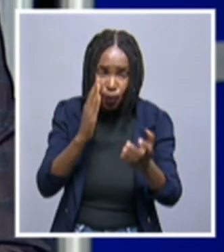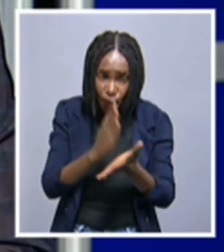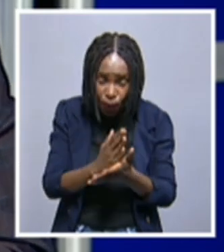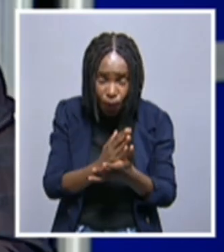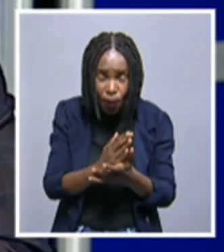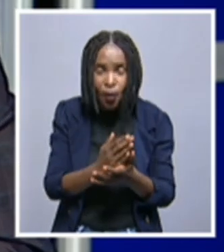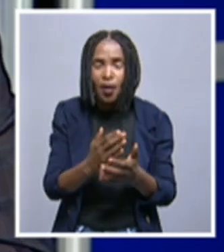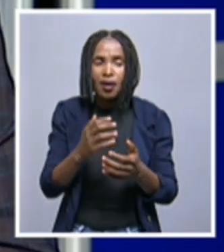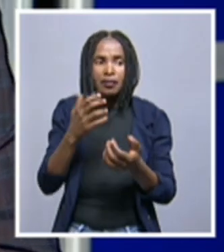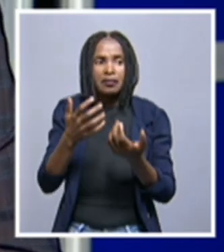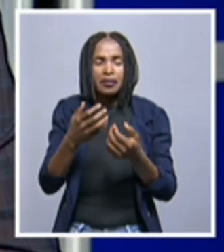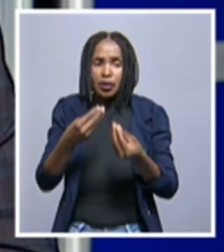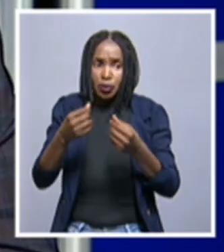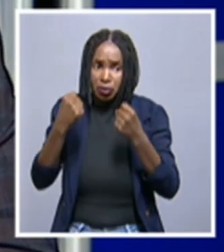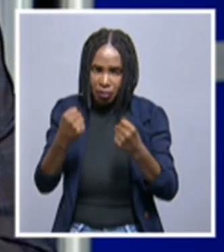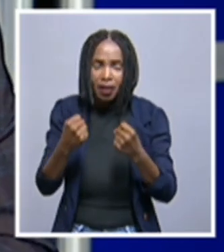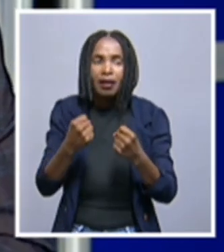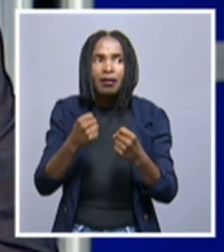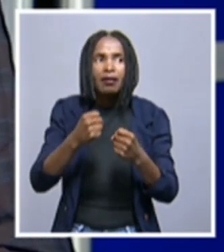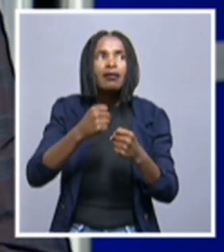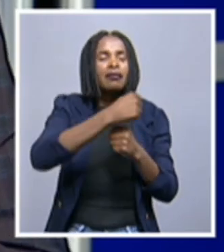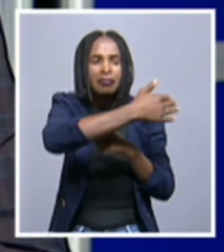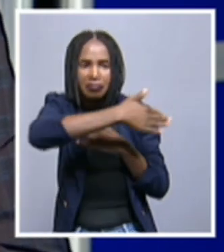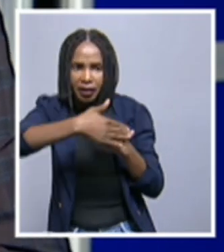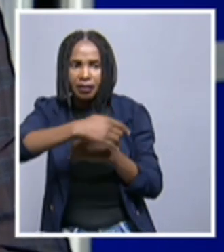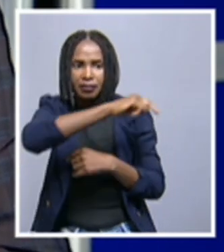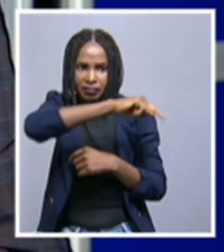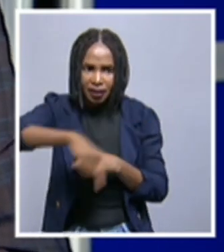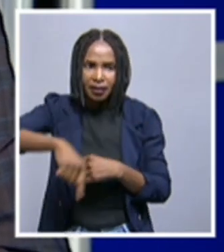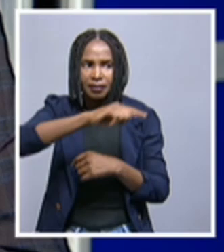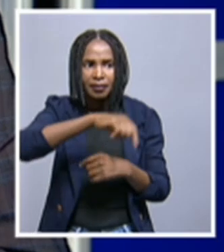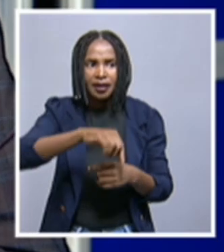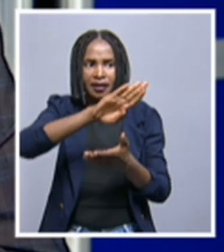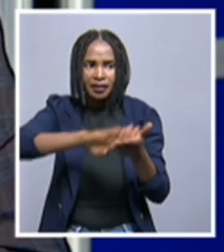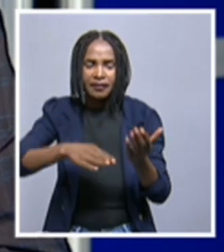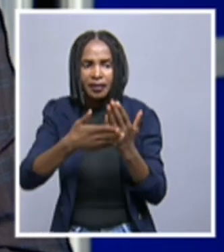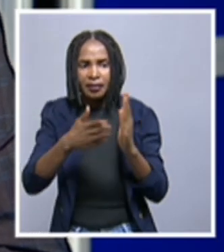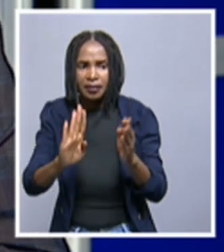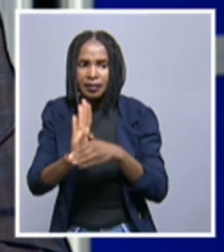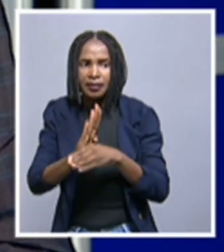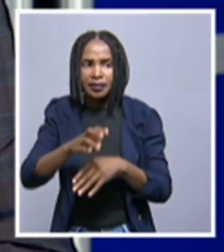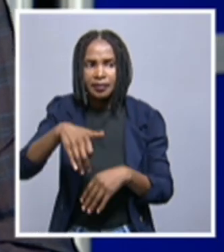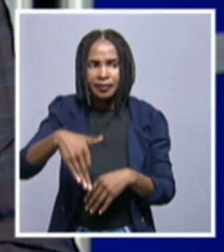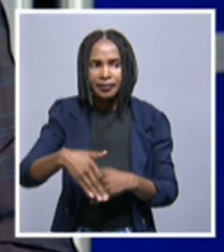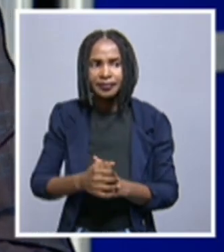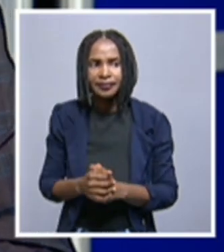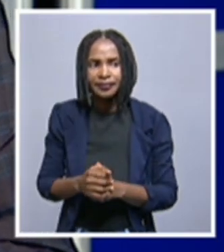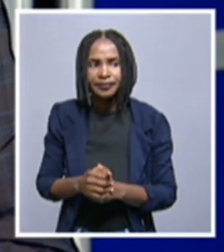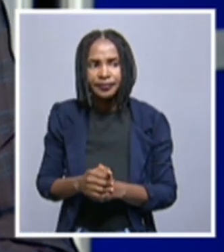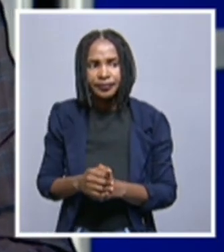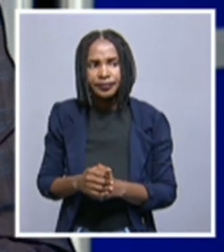are going to be okay, then that's the time they would probably come